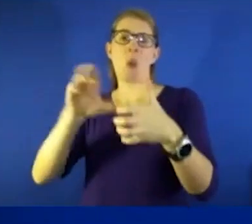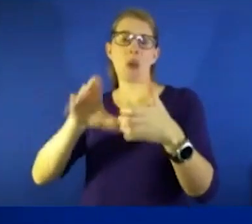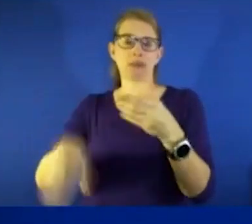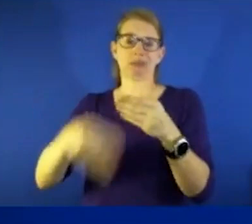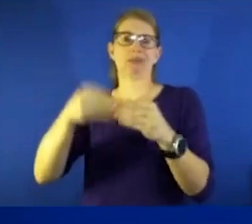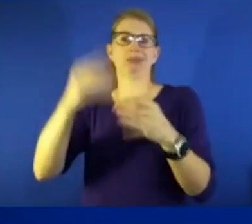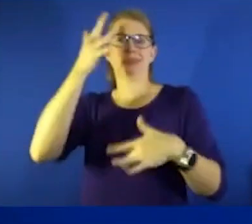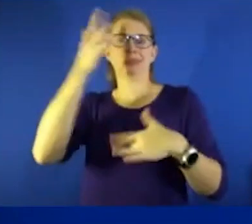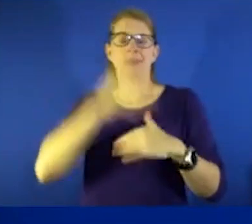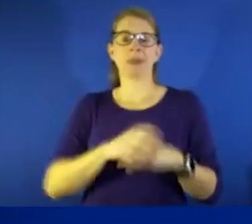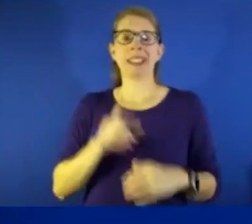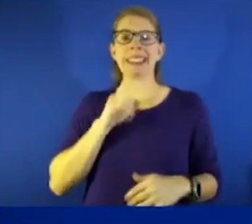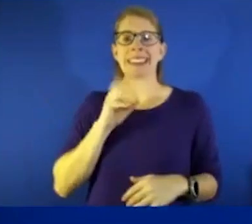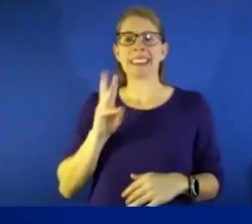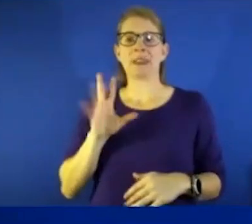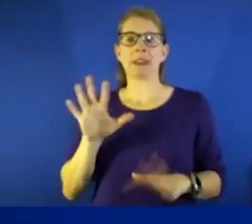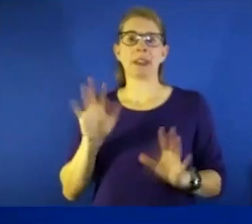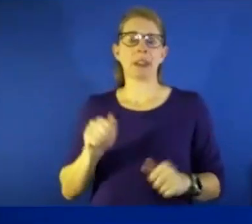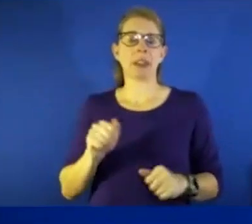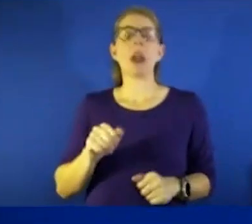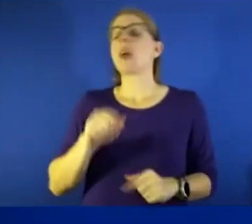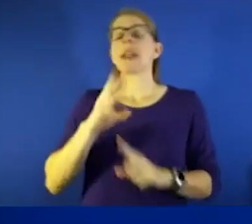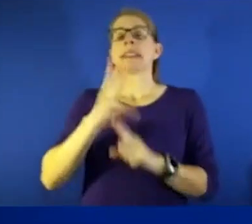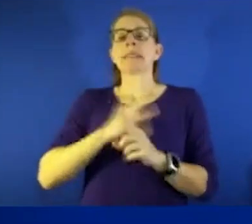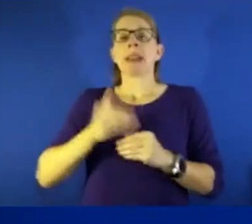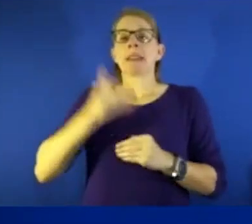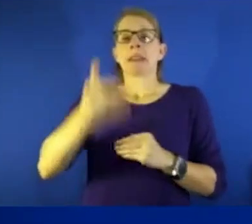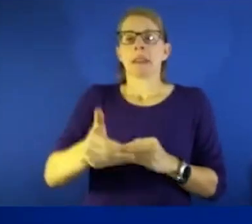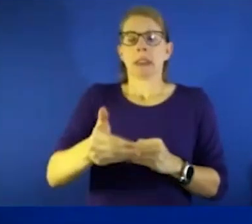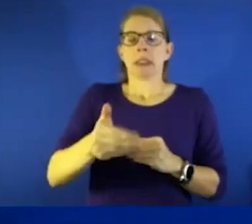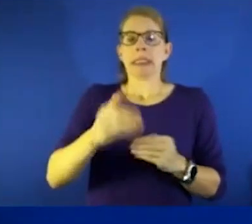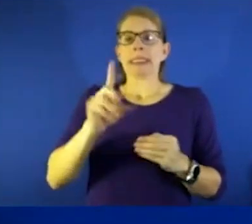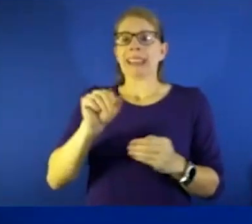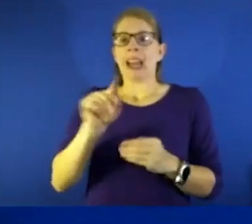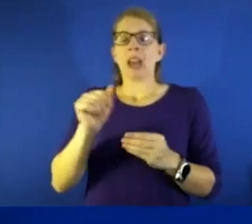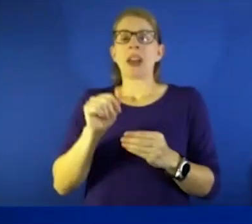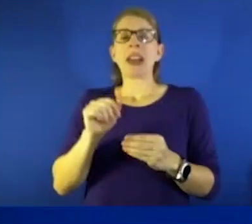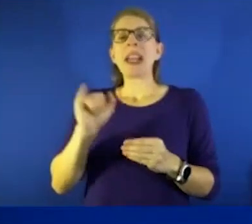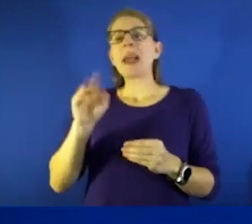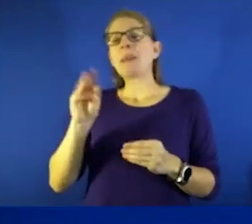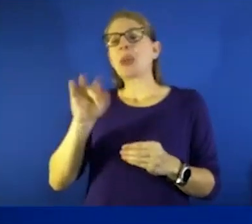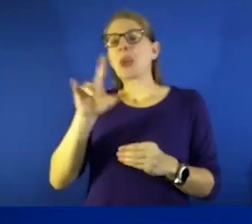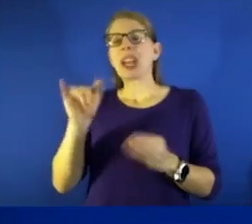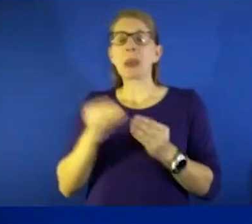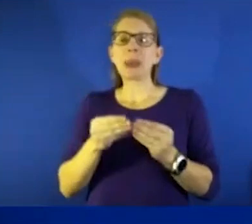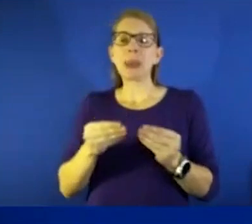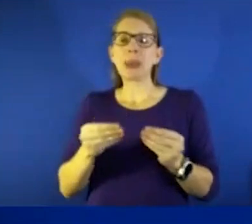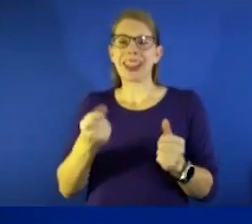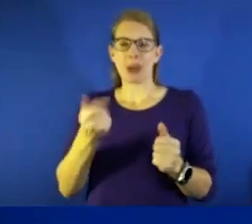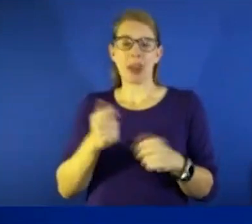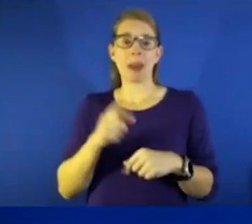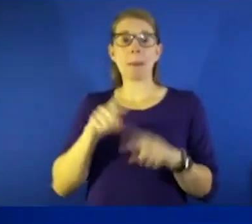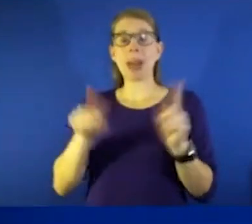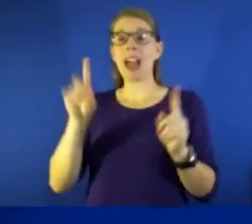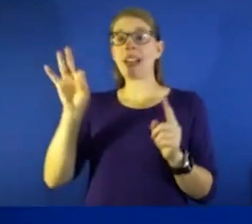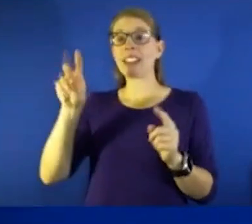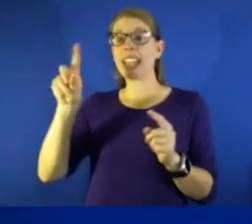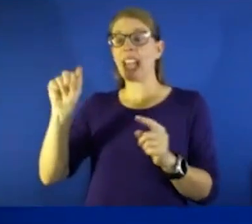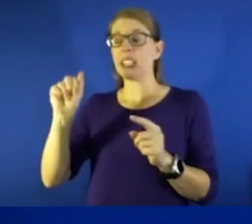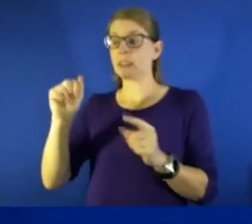65. At 6 months out, there's a little bit of waning of immunity, but the real reason I think the FDA is saying let's go ahead and get